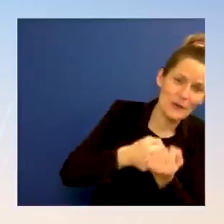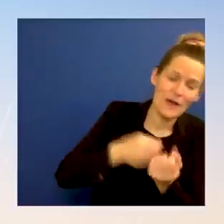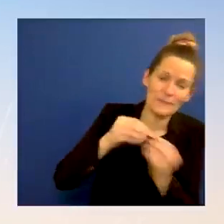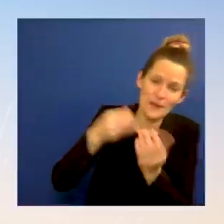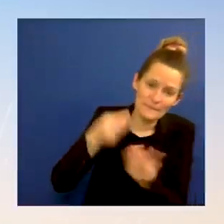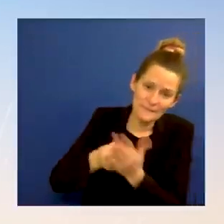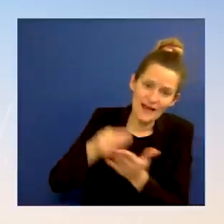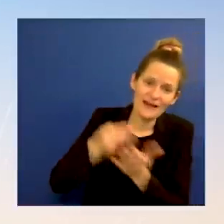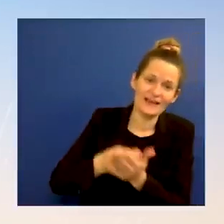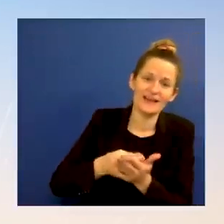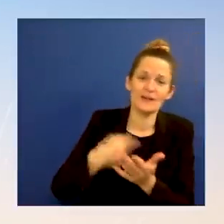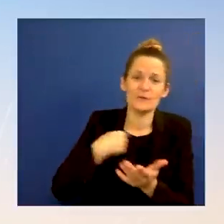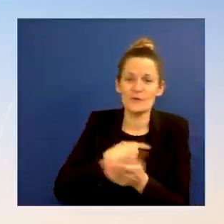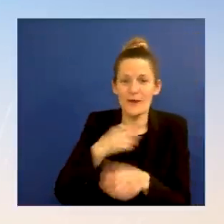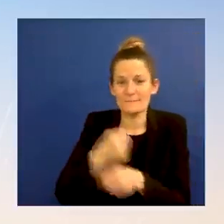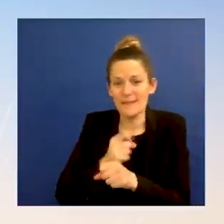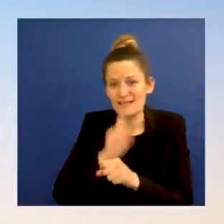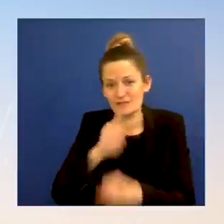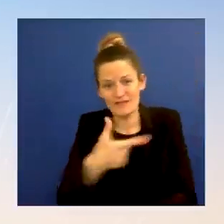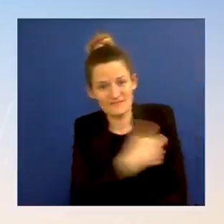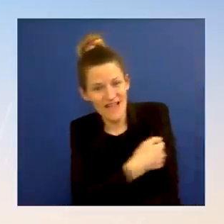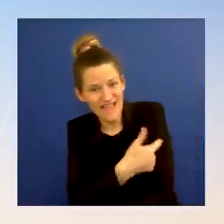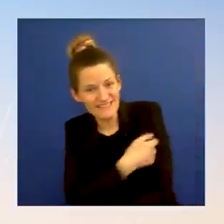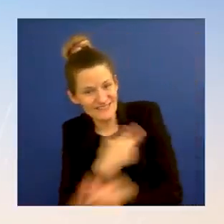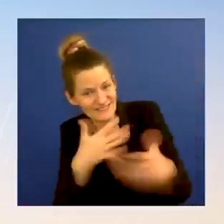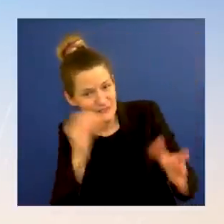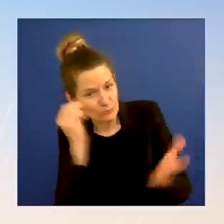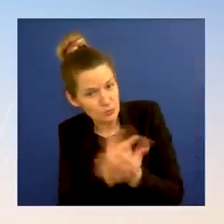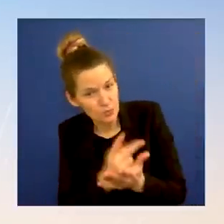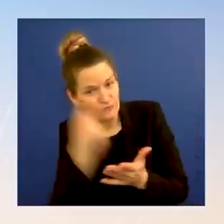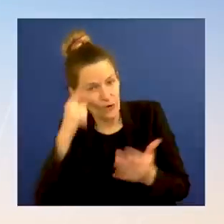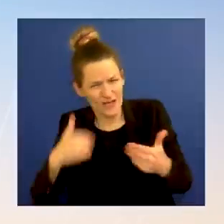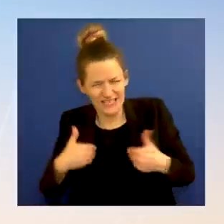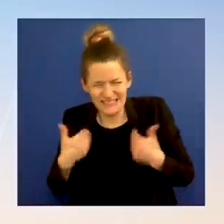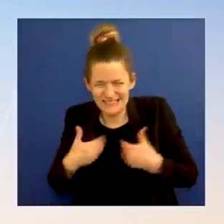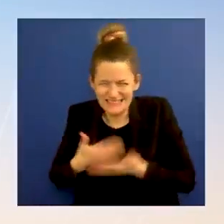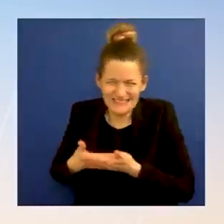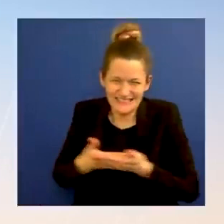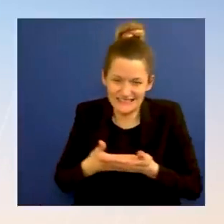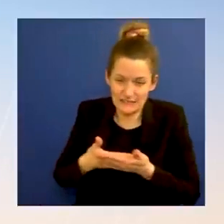5. So there's more steps we're taking, and right now I just don't have any